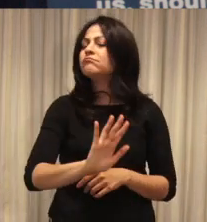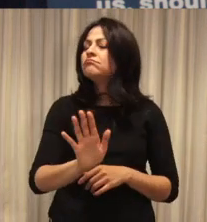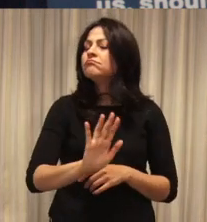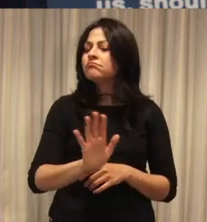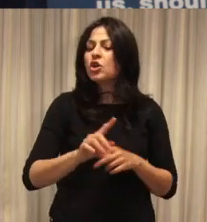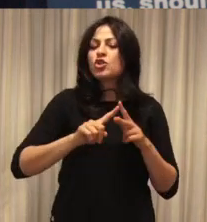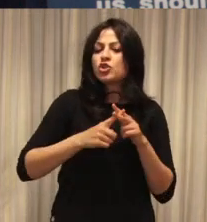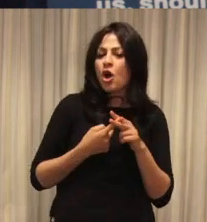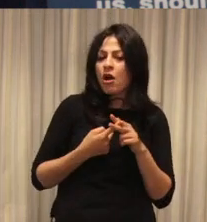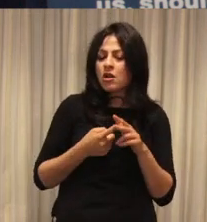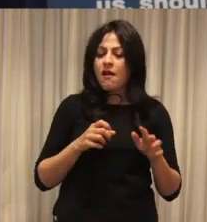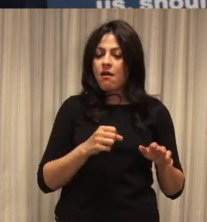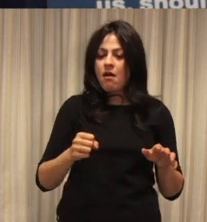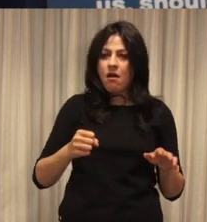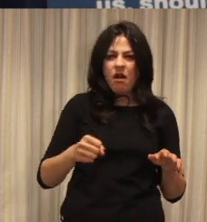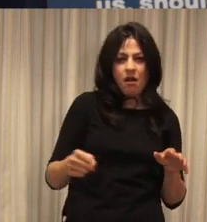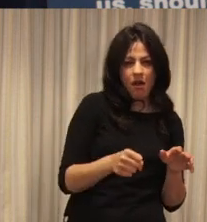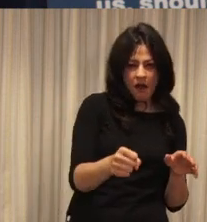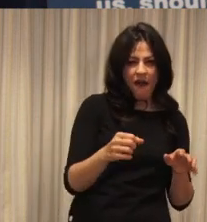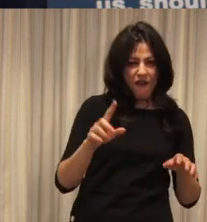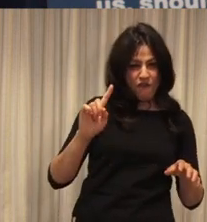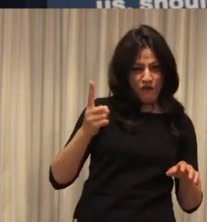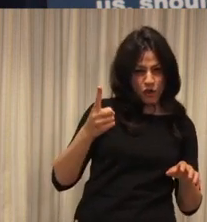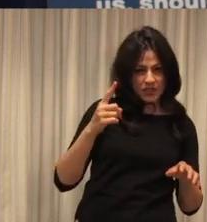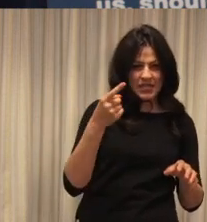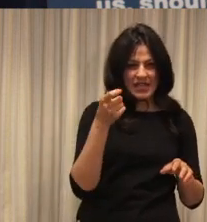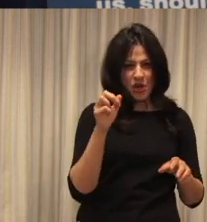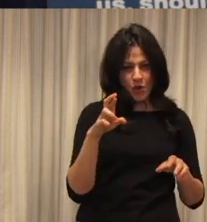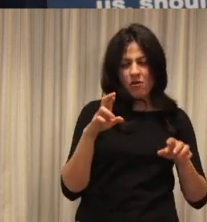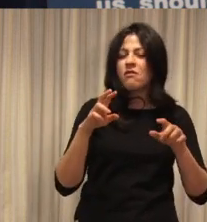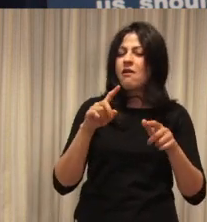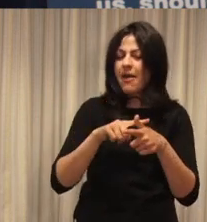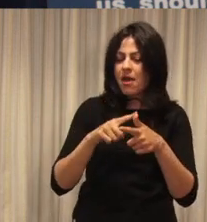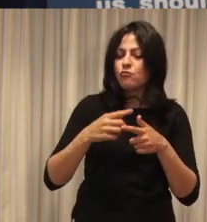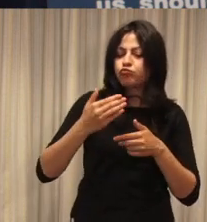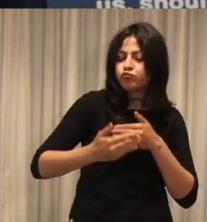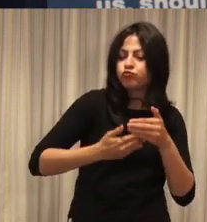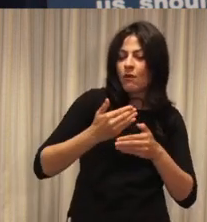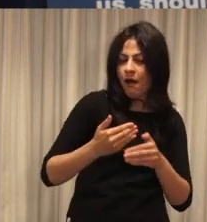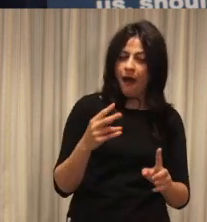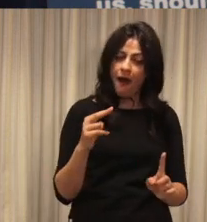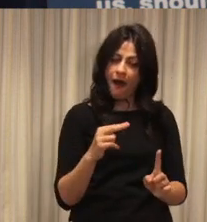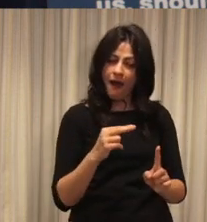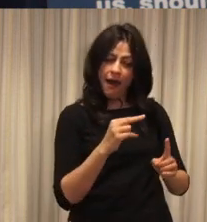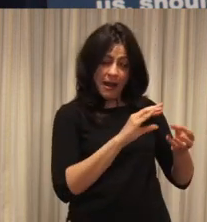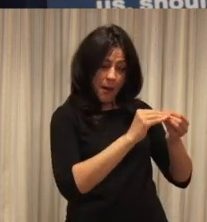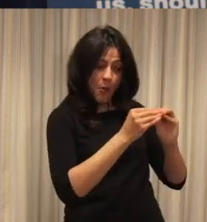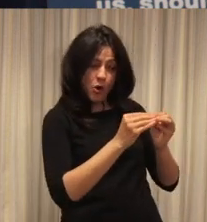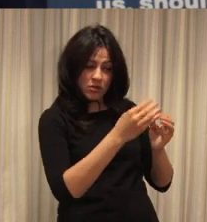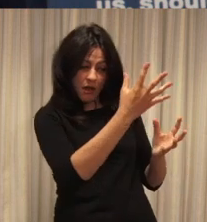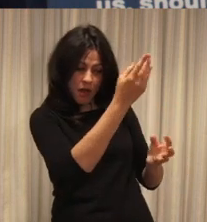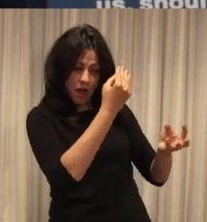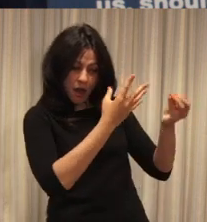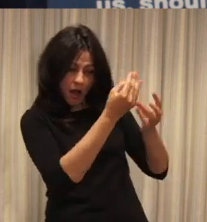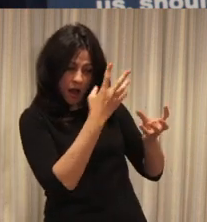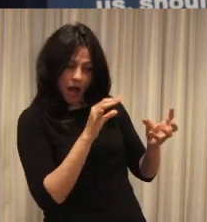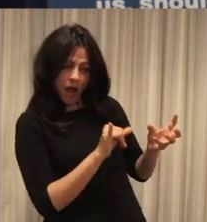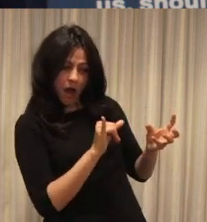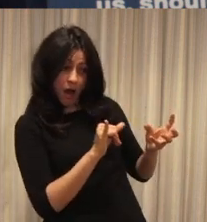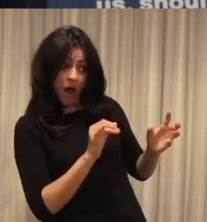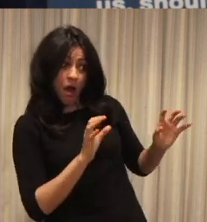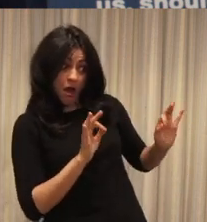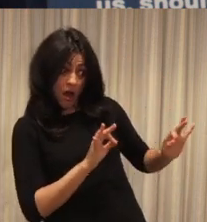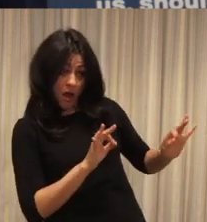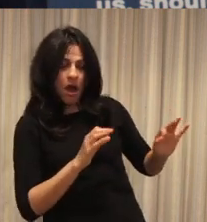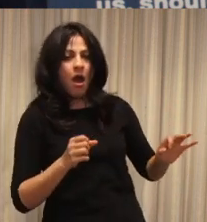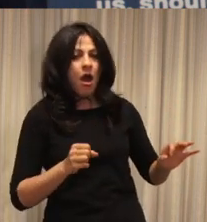start in first gear, see how that goes before we make any adjustments or any changes, and we'll slowly work our